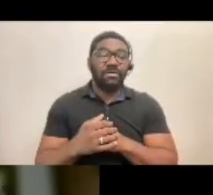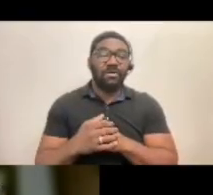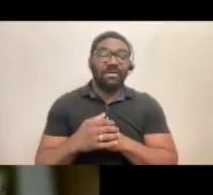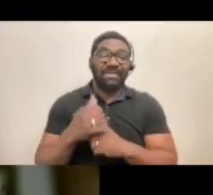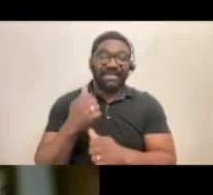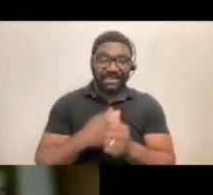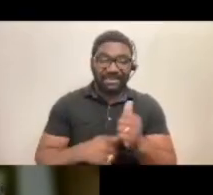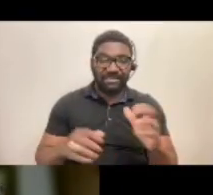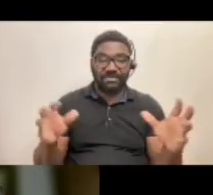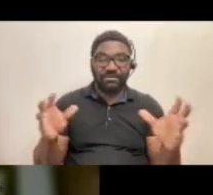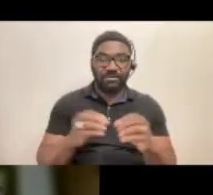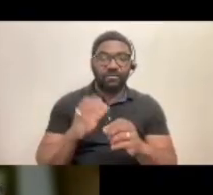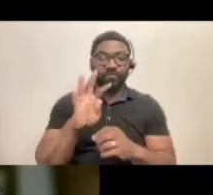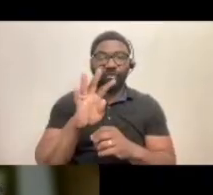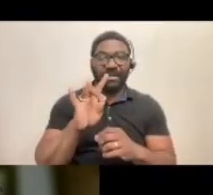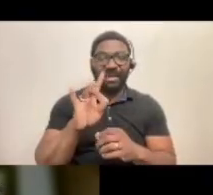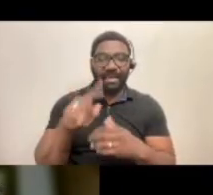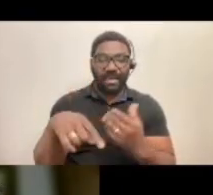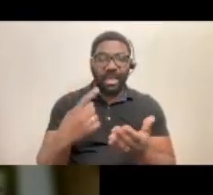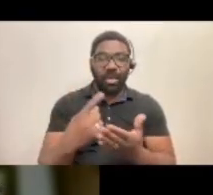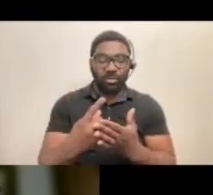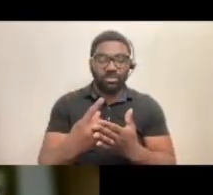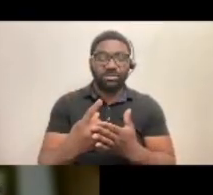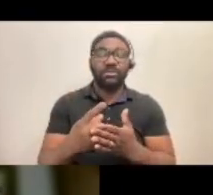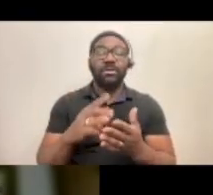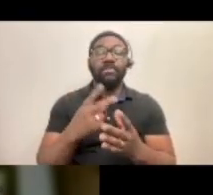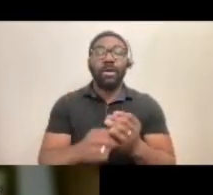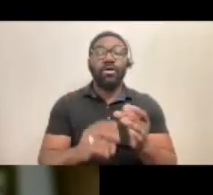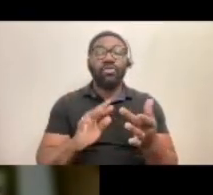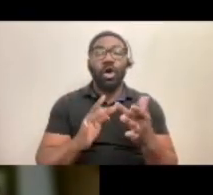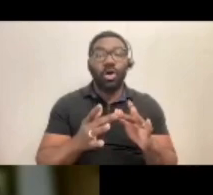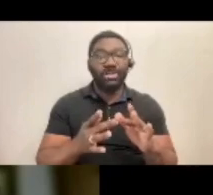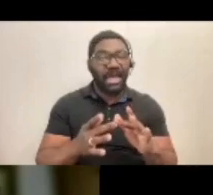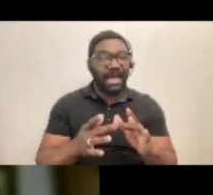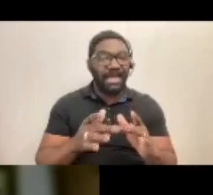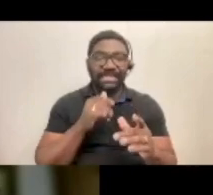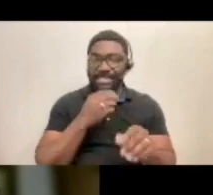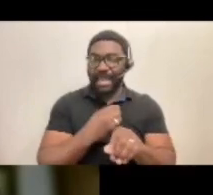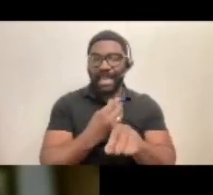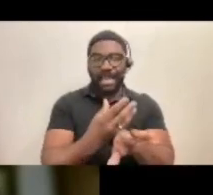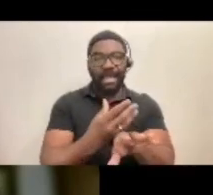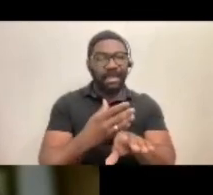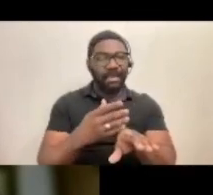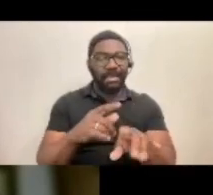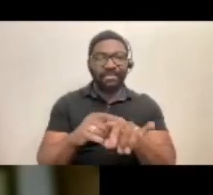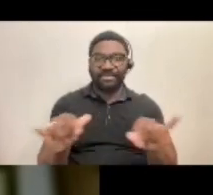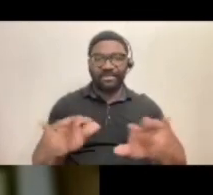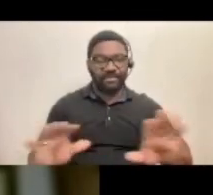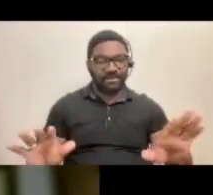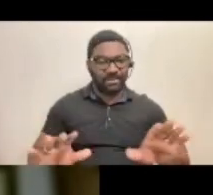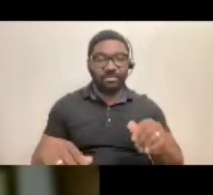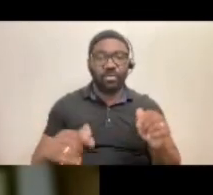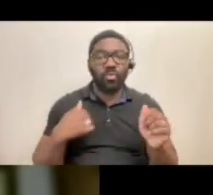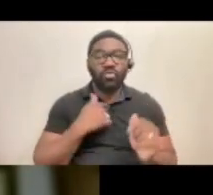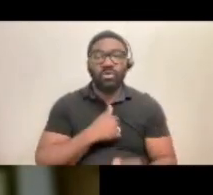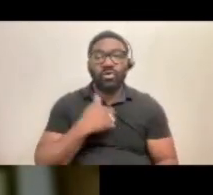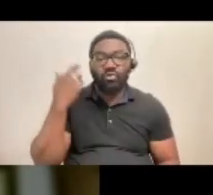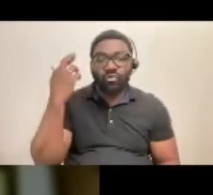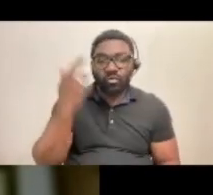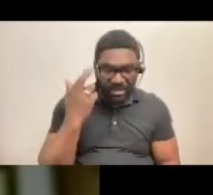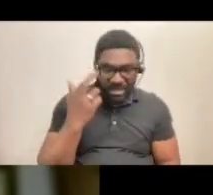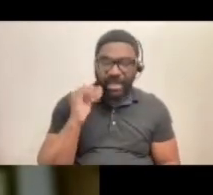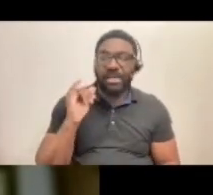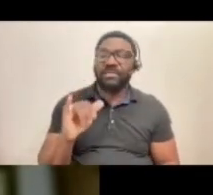the fact that they're online, asynchronous, but because we also realized that we did some